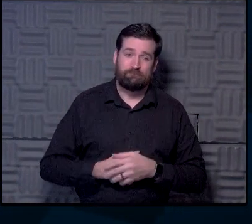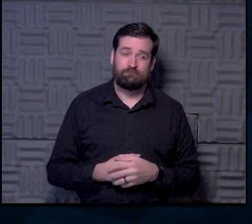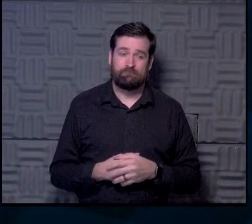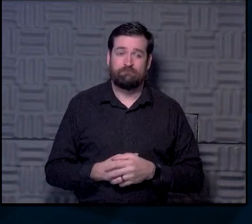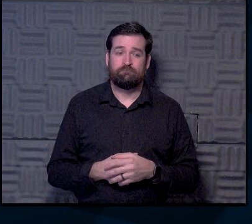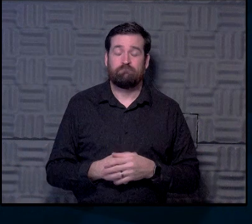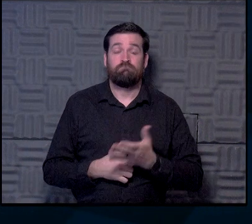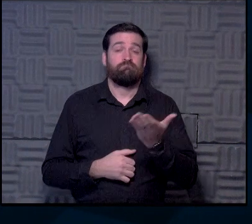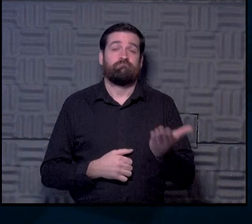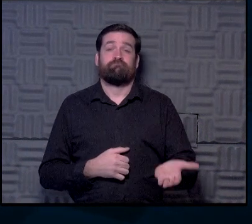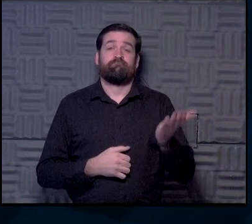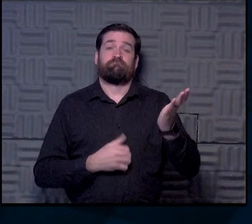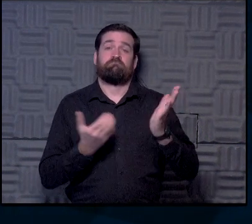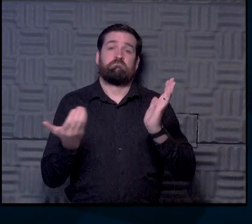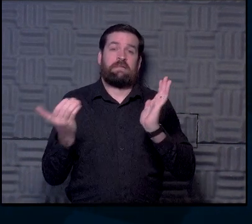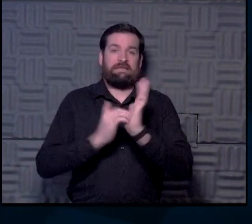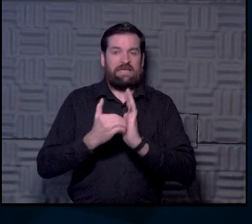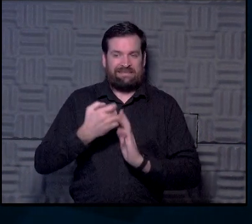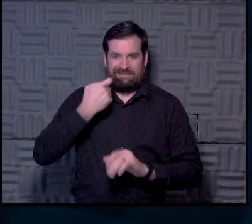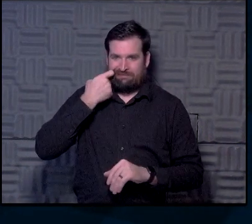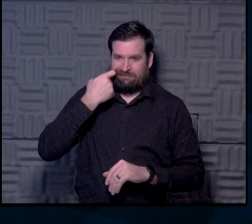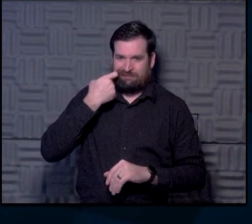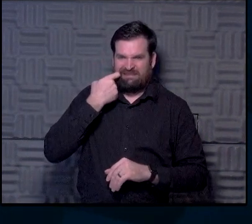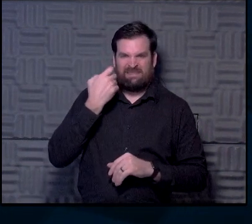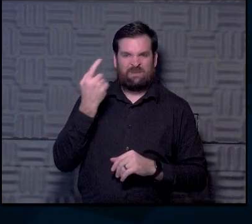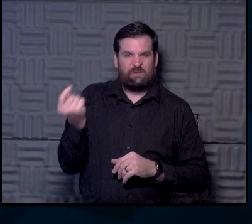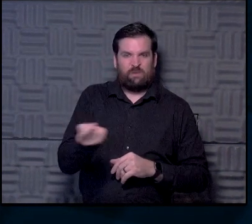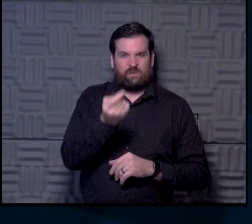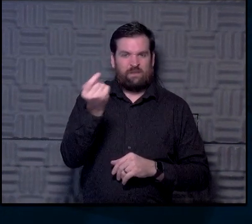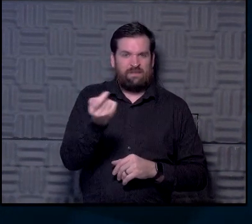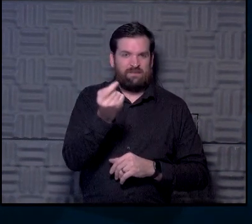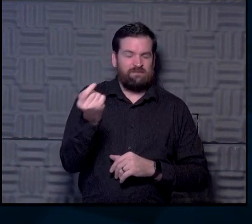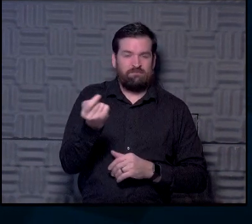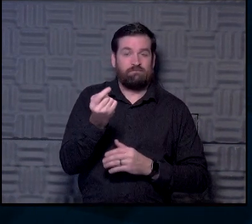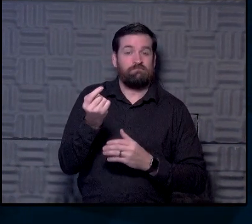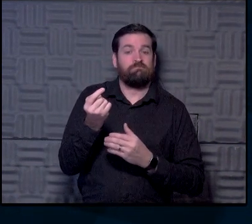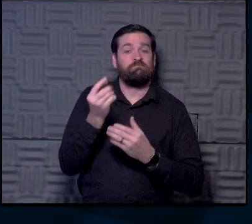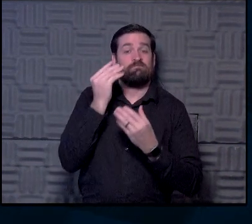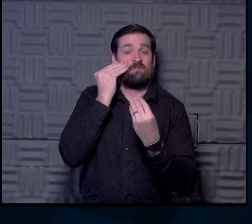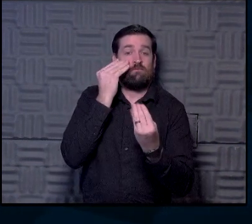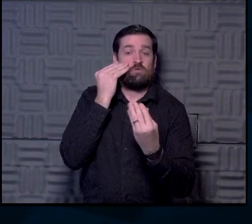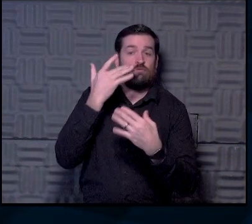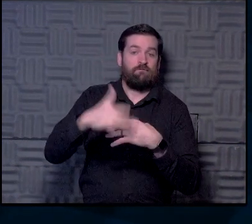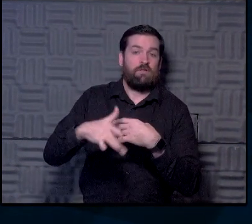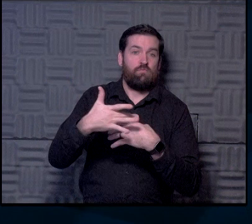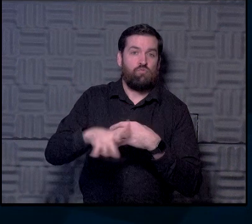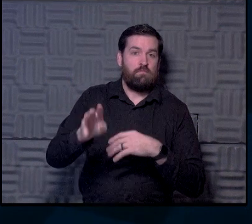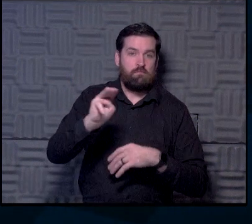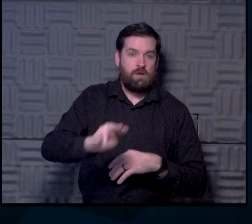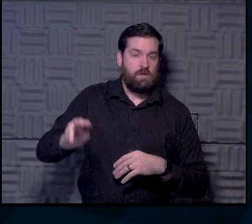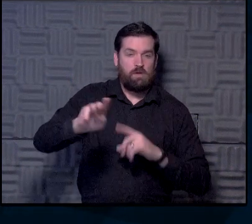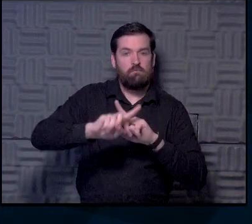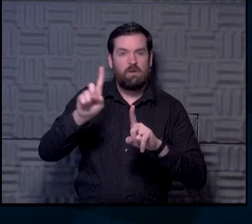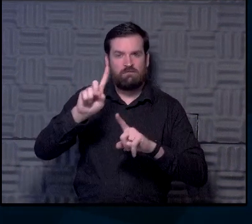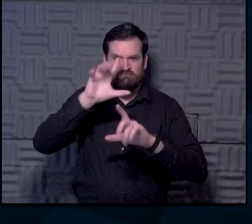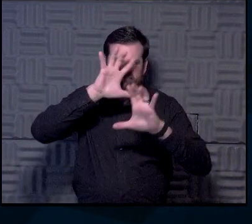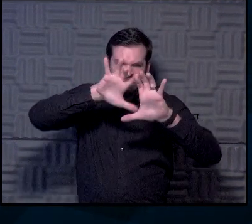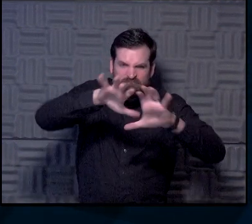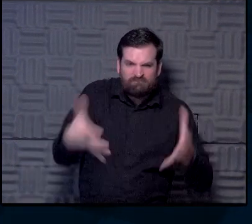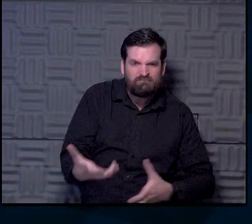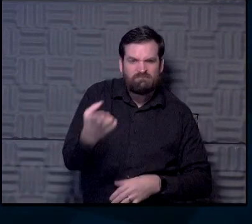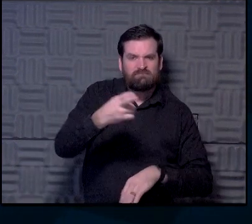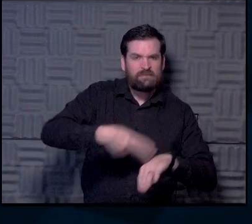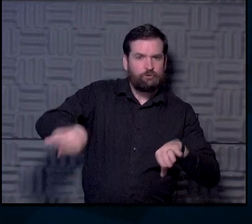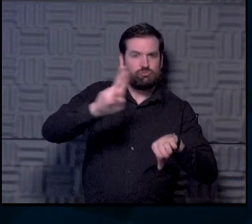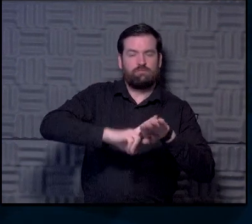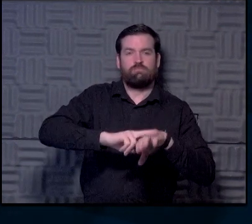this is, again, as of Tuesday, so data that was then available Monday. But this is a national picture for tests,